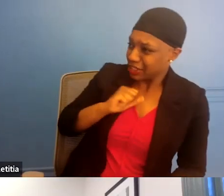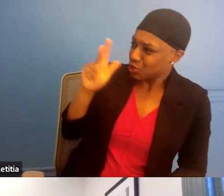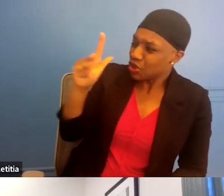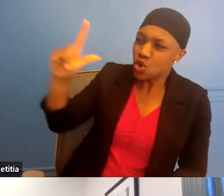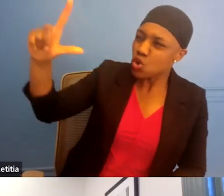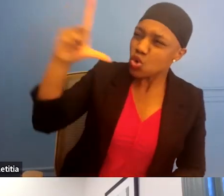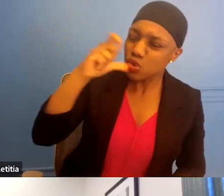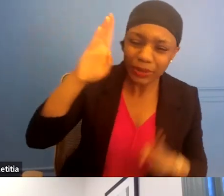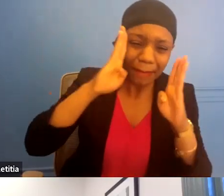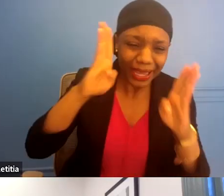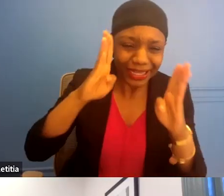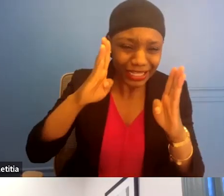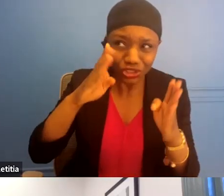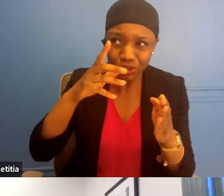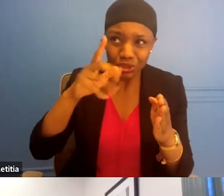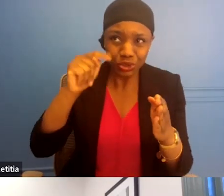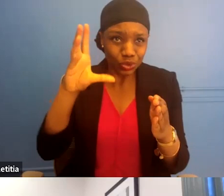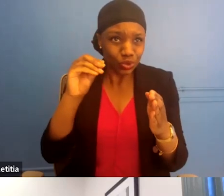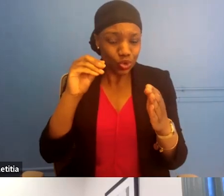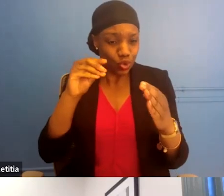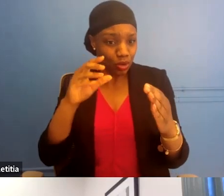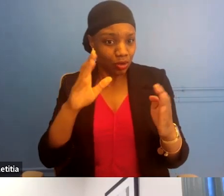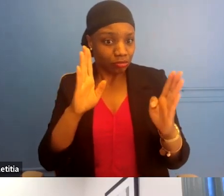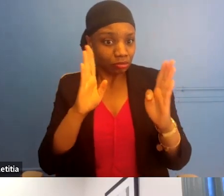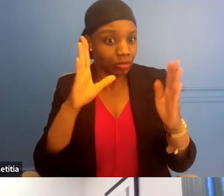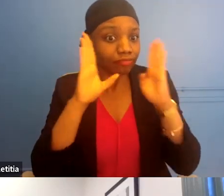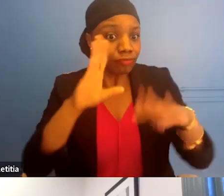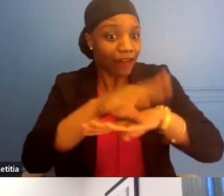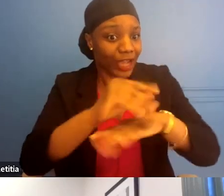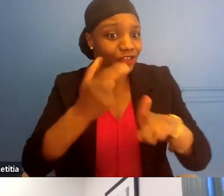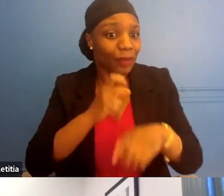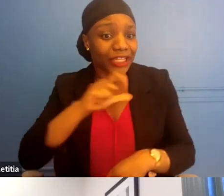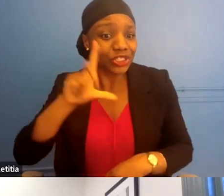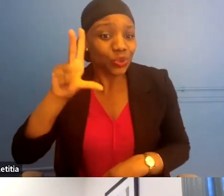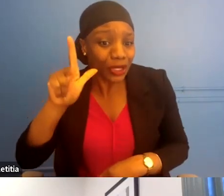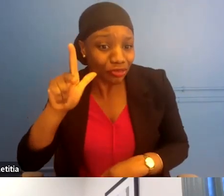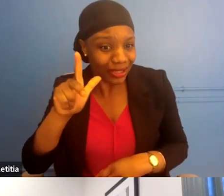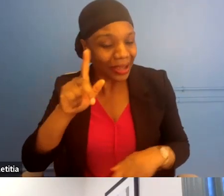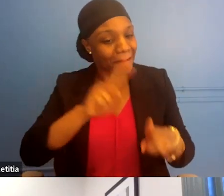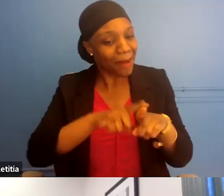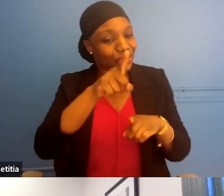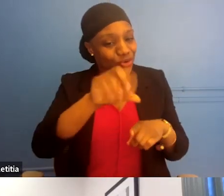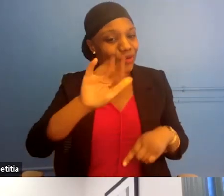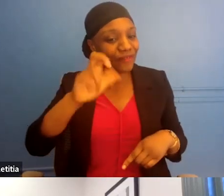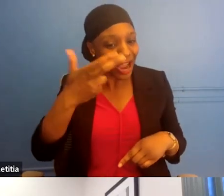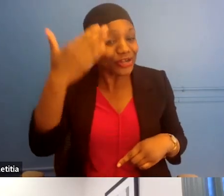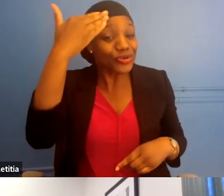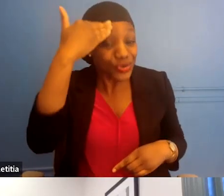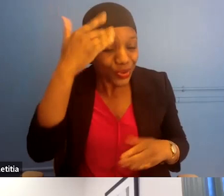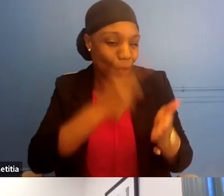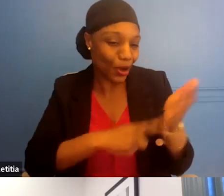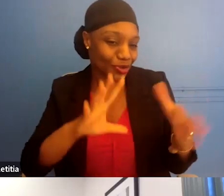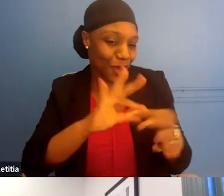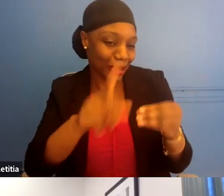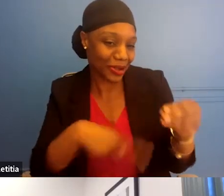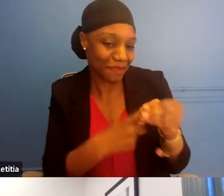paying attention to what a 23-year-old says, except, you know, clearly you knew what you were talking about. And Monica, you know, here you are,